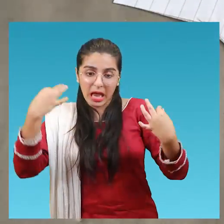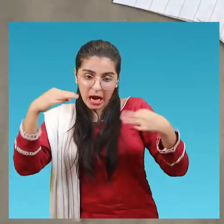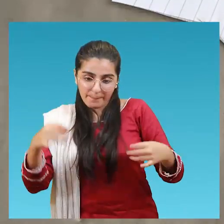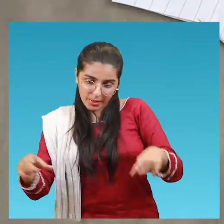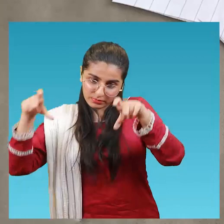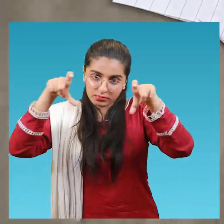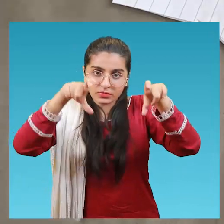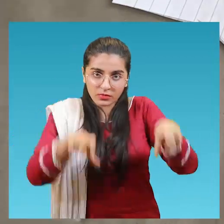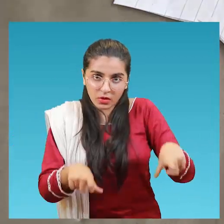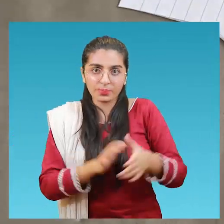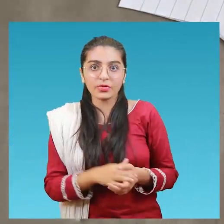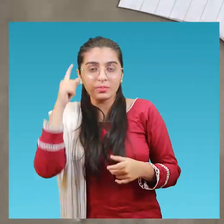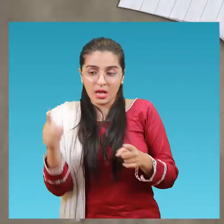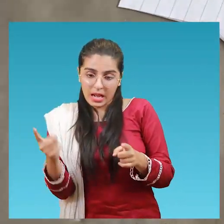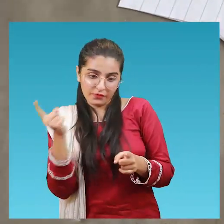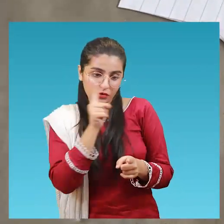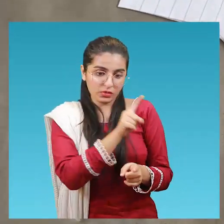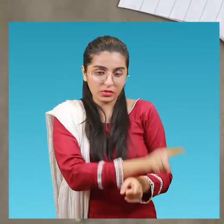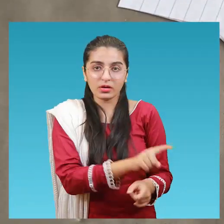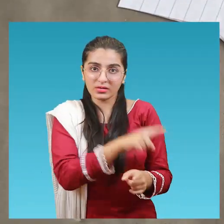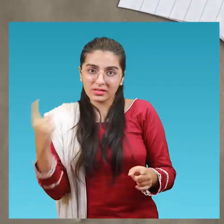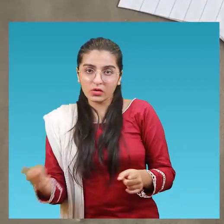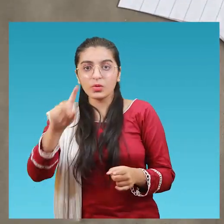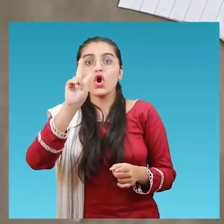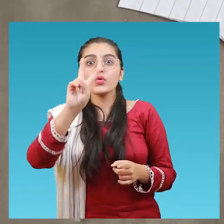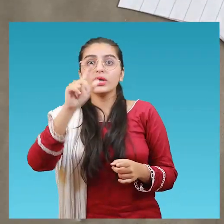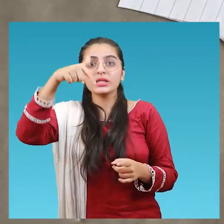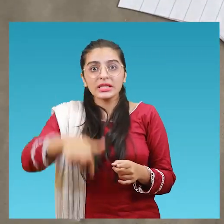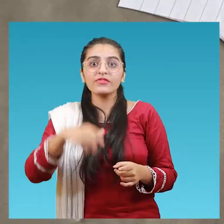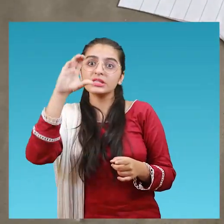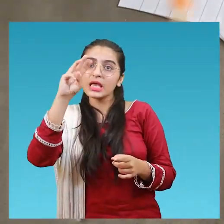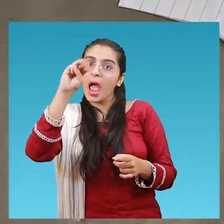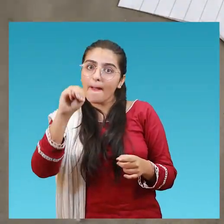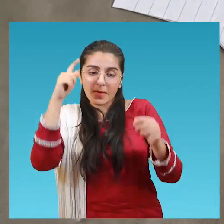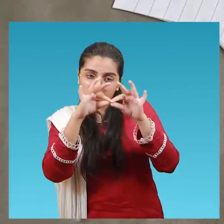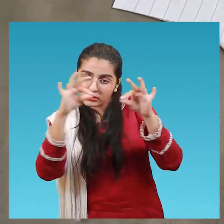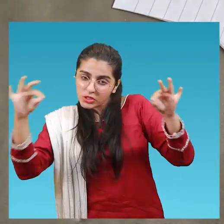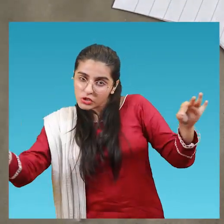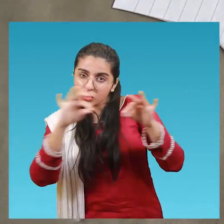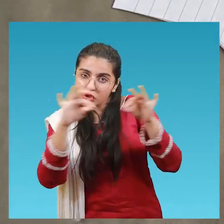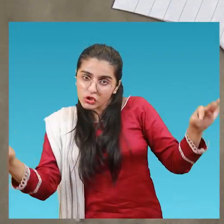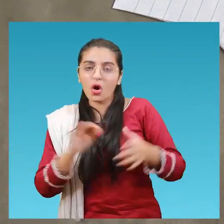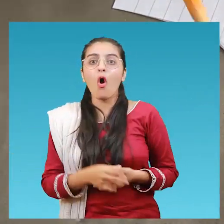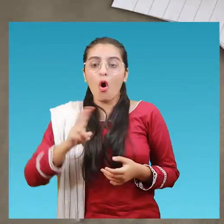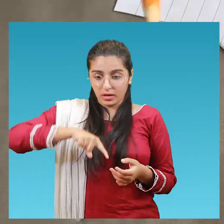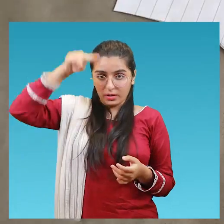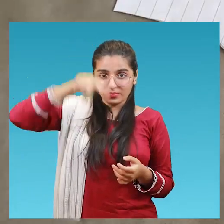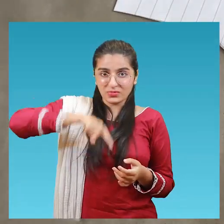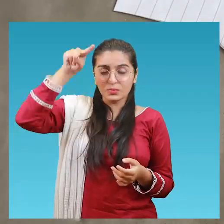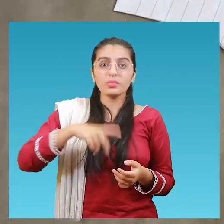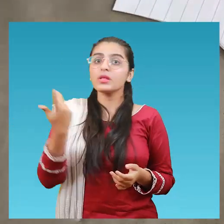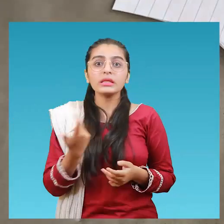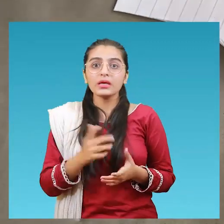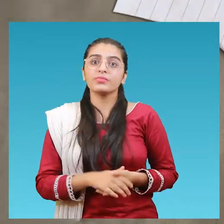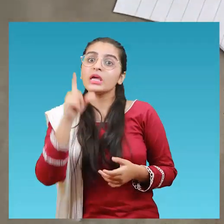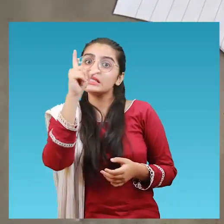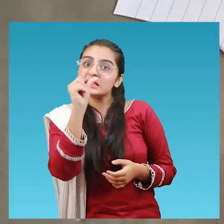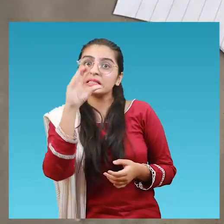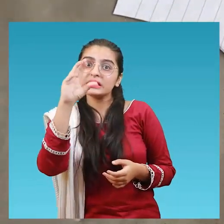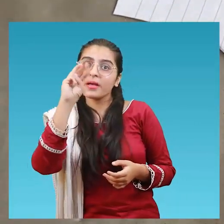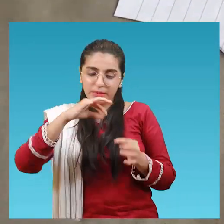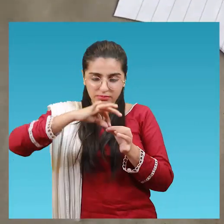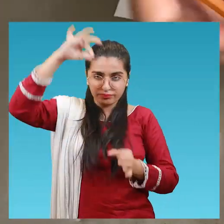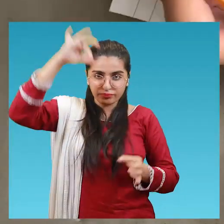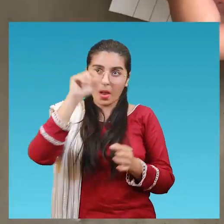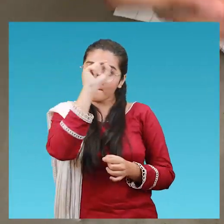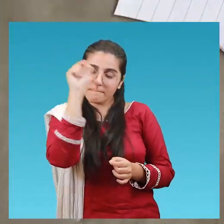Put the cutout paper on your cloth, measure the mask from left to right, and put a mark on 27 cm, and